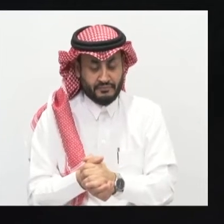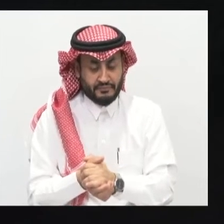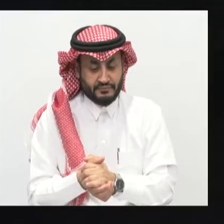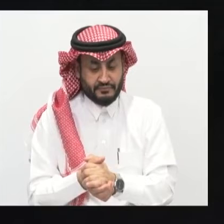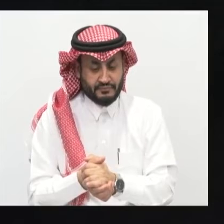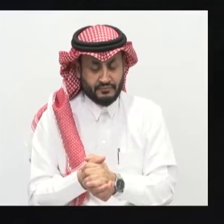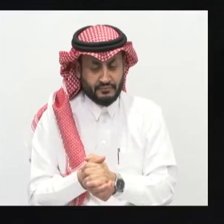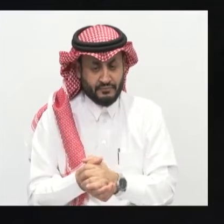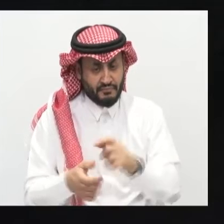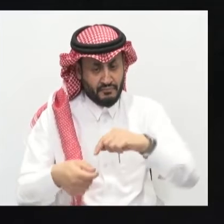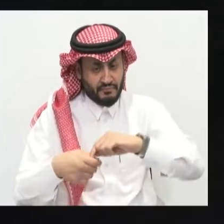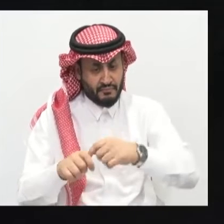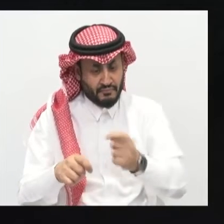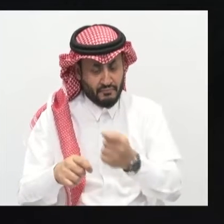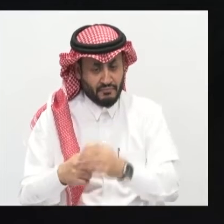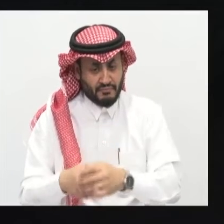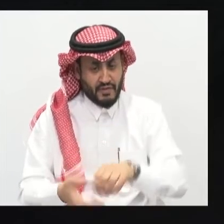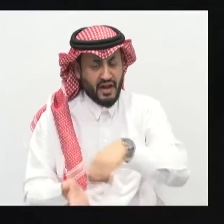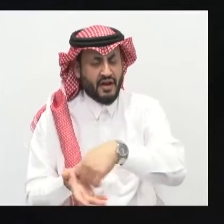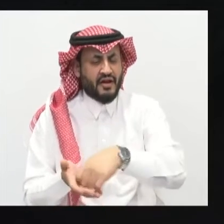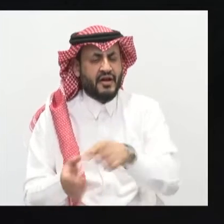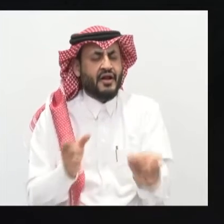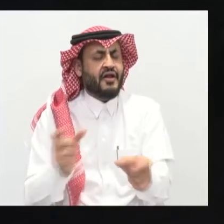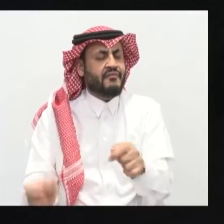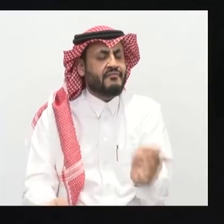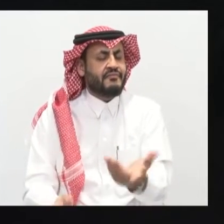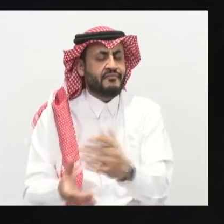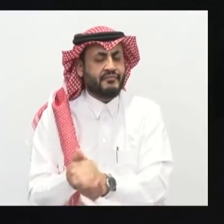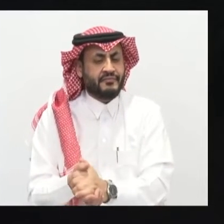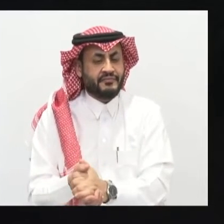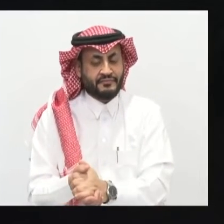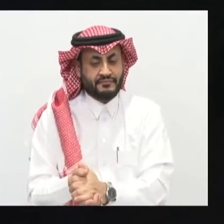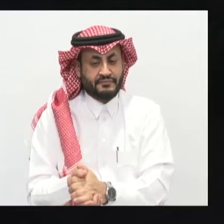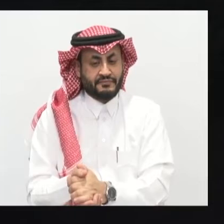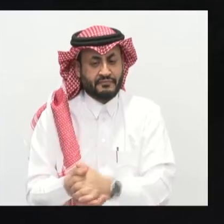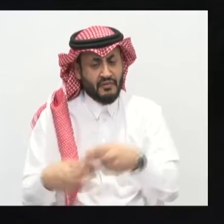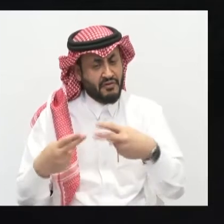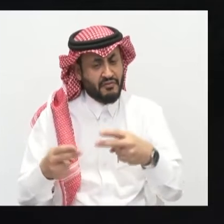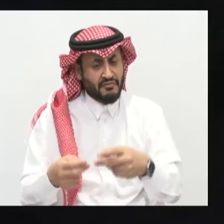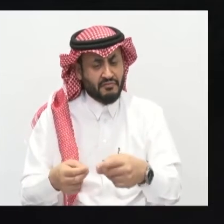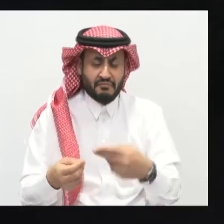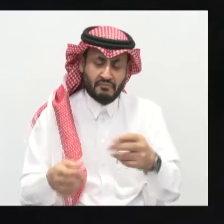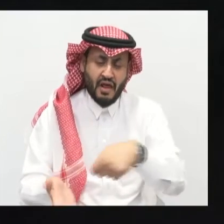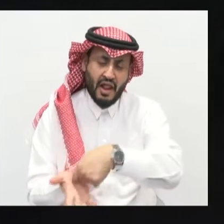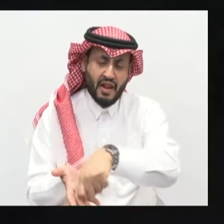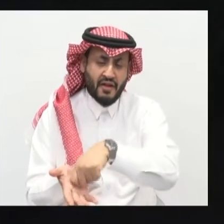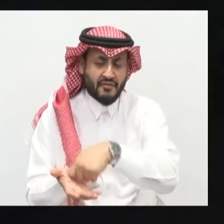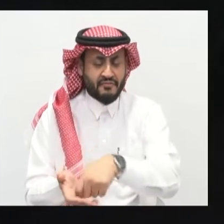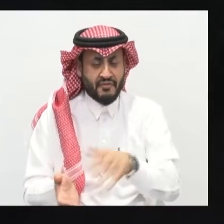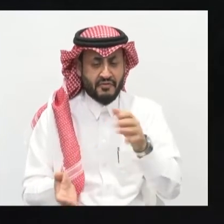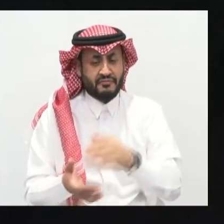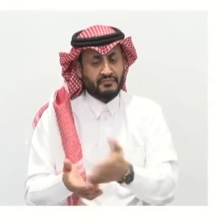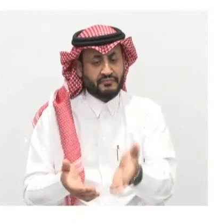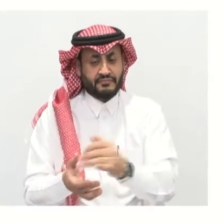There was a pencil. There was a glue. Which word would you like to write? Let's write glue. It's different, right?